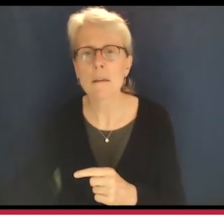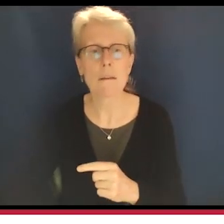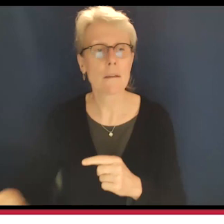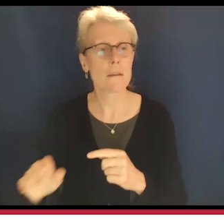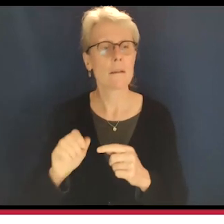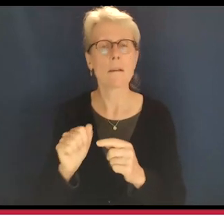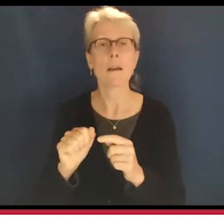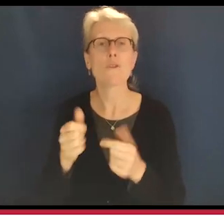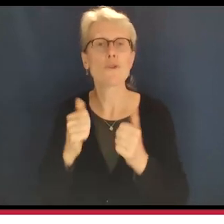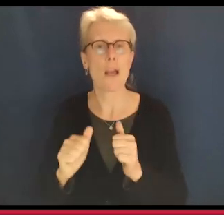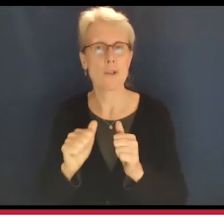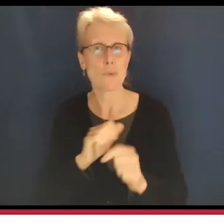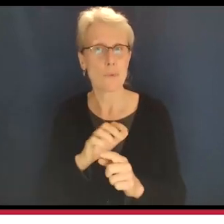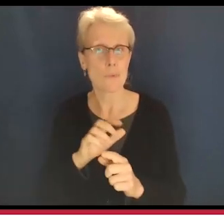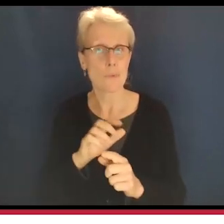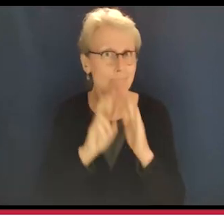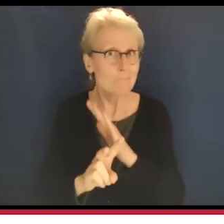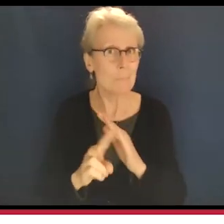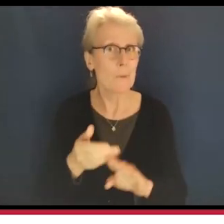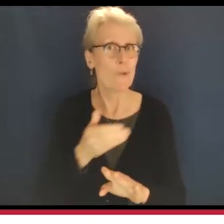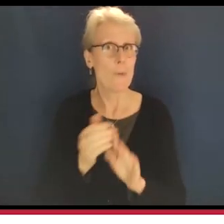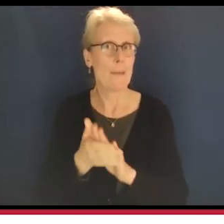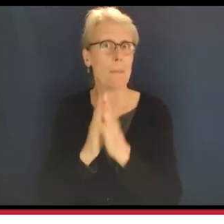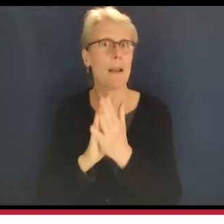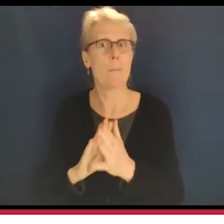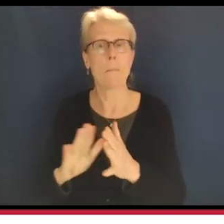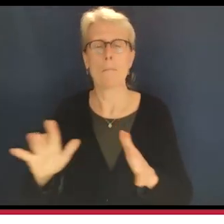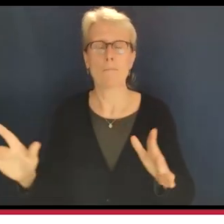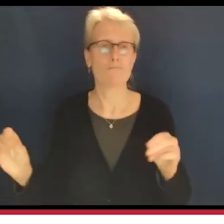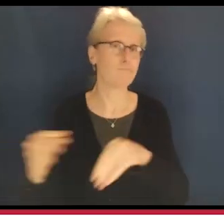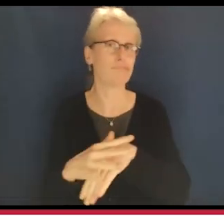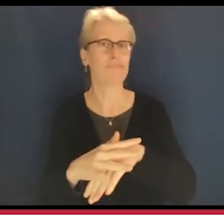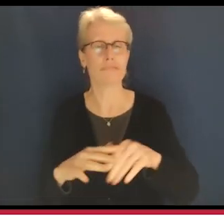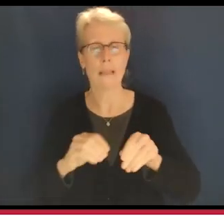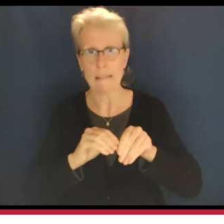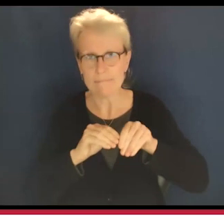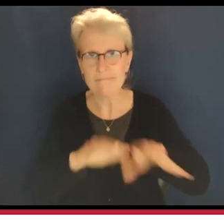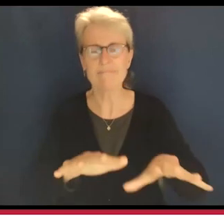trying to detect those before they become a problem in humans, before an outbreak in humans.